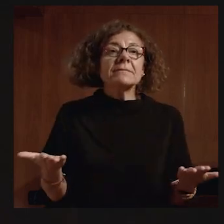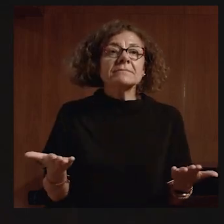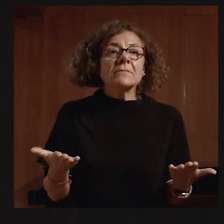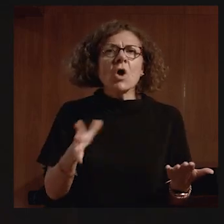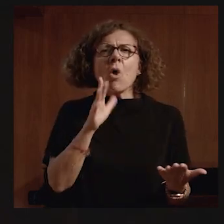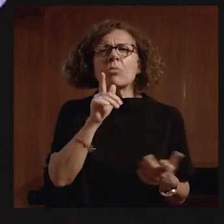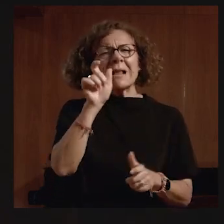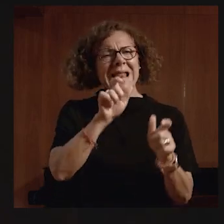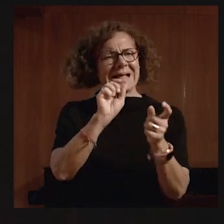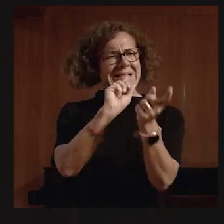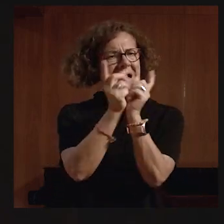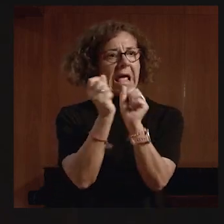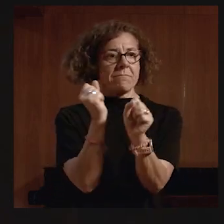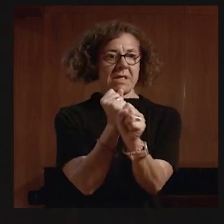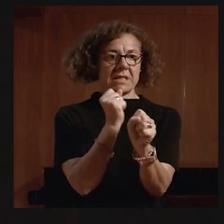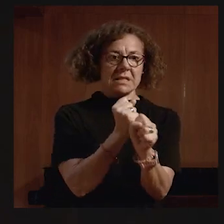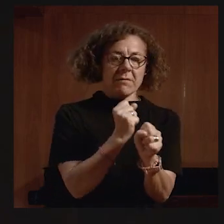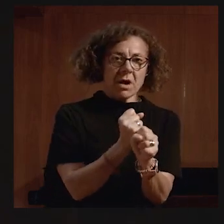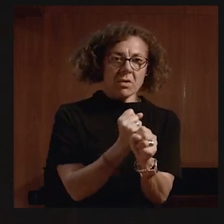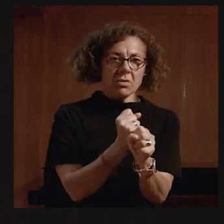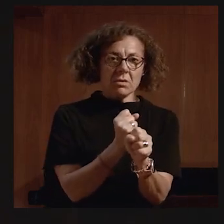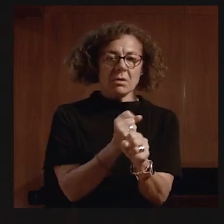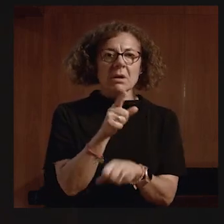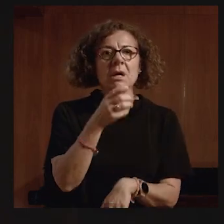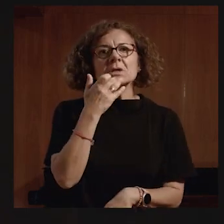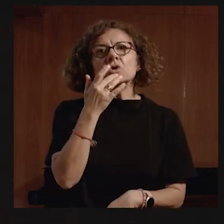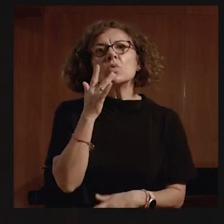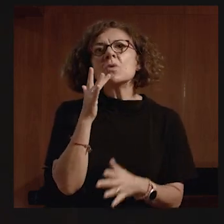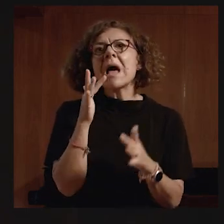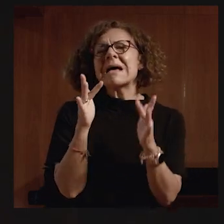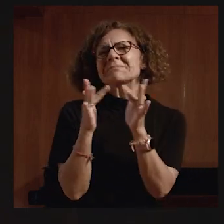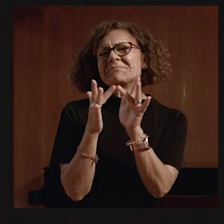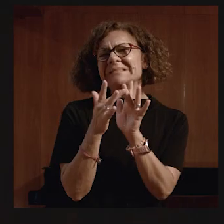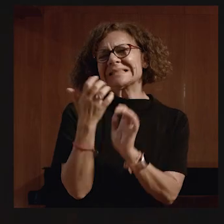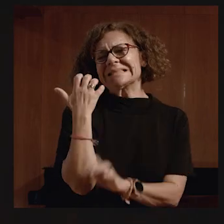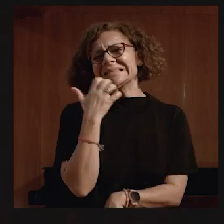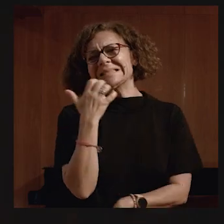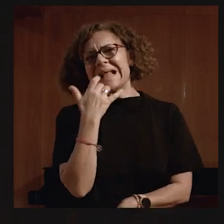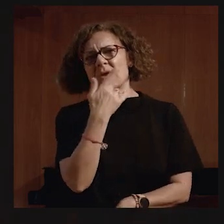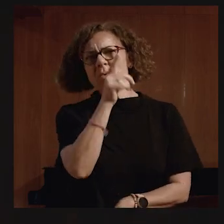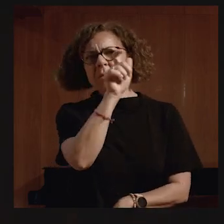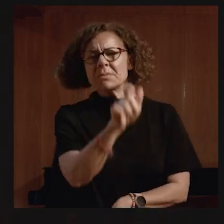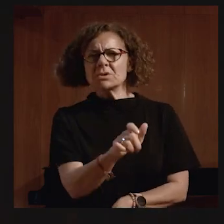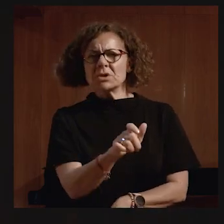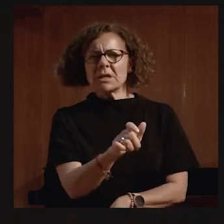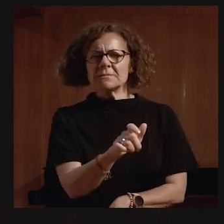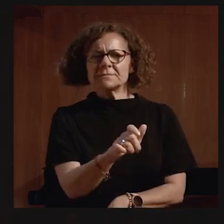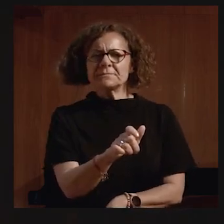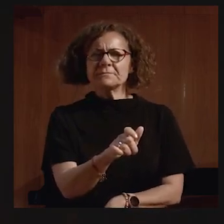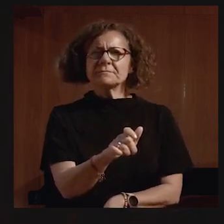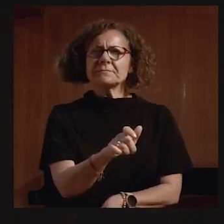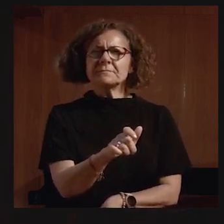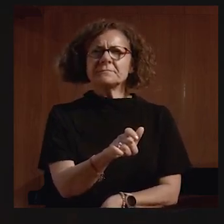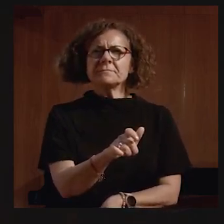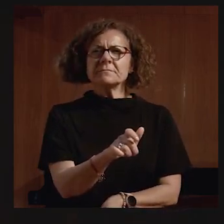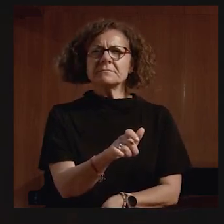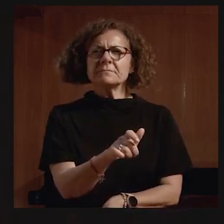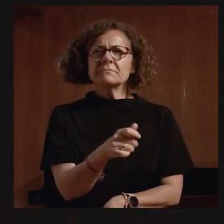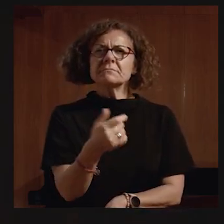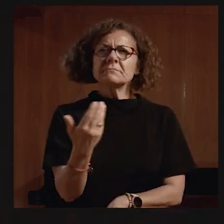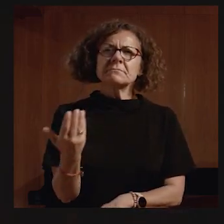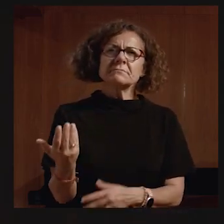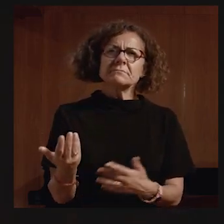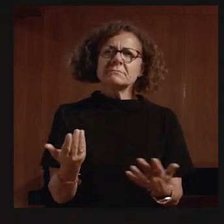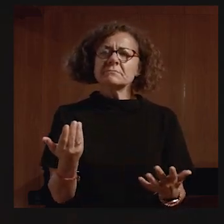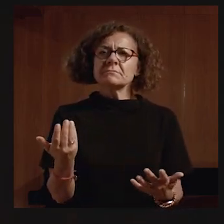because you've maybe had a tricky relationship with someone, don't be rude to them. It's amazing how many musicians